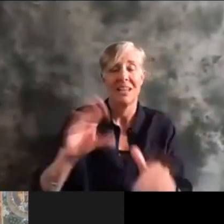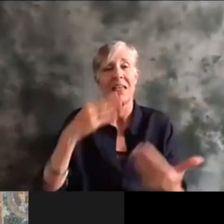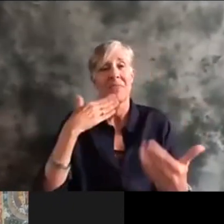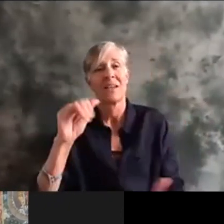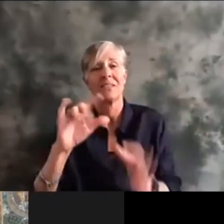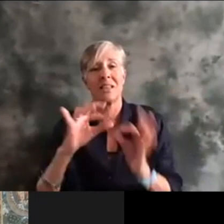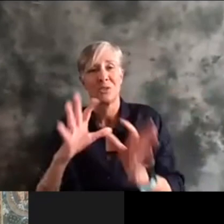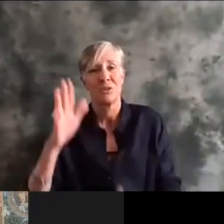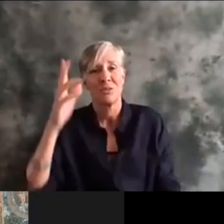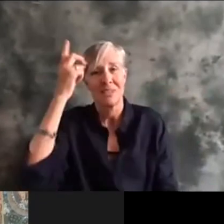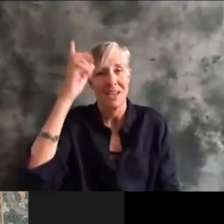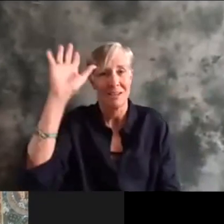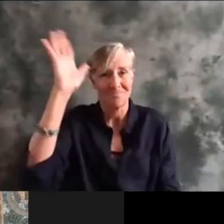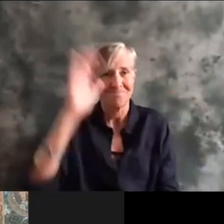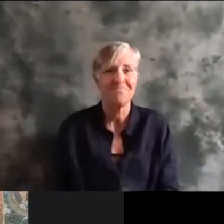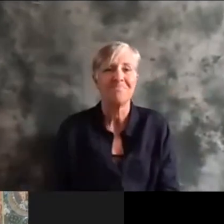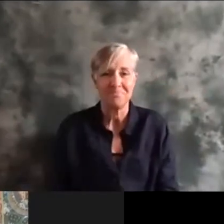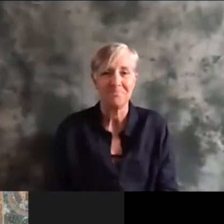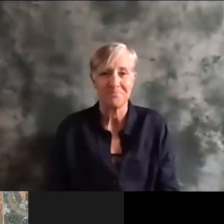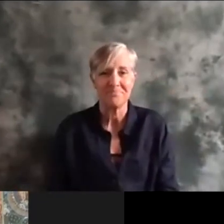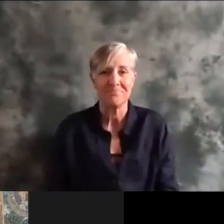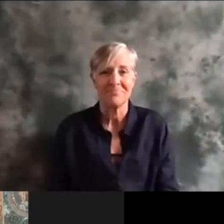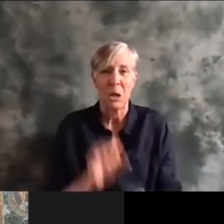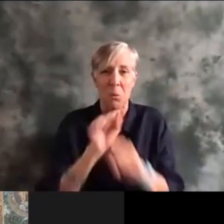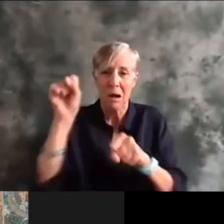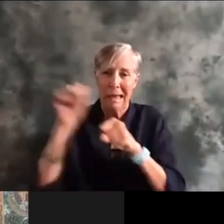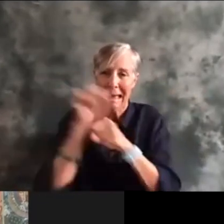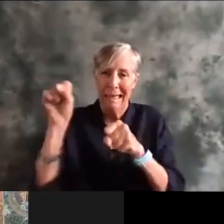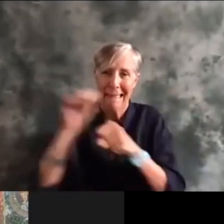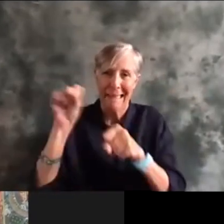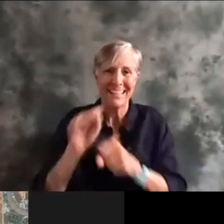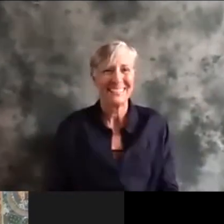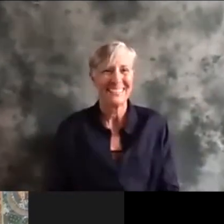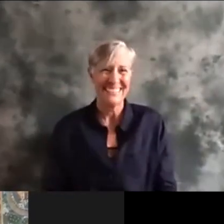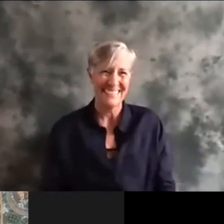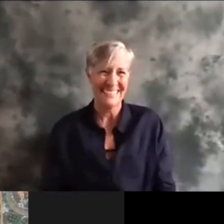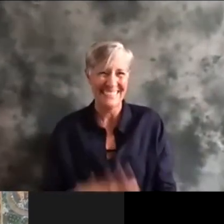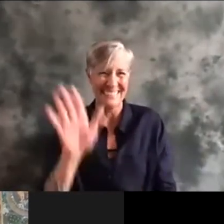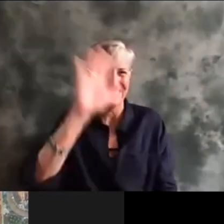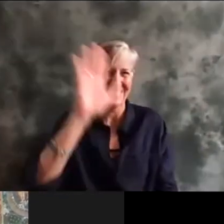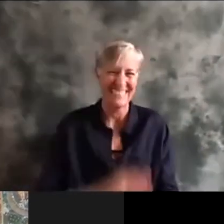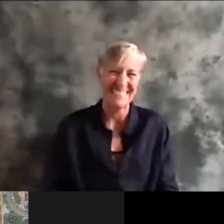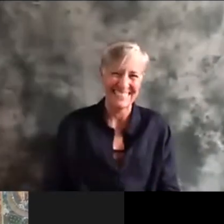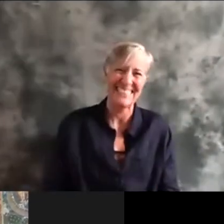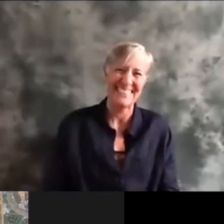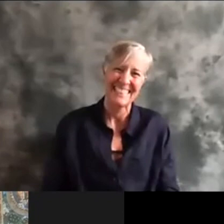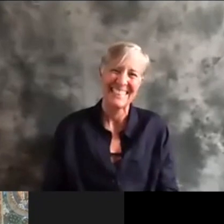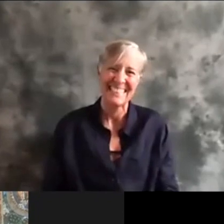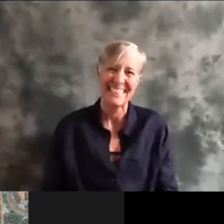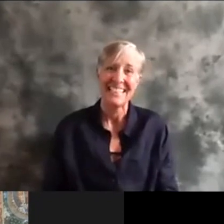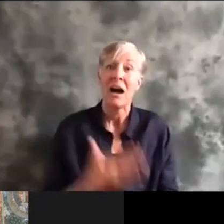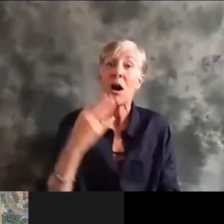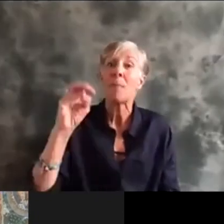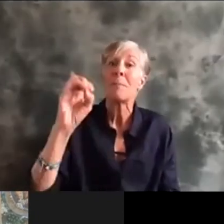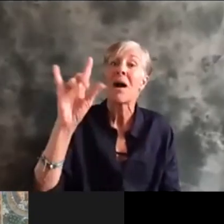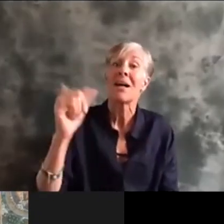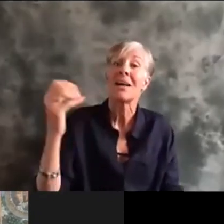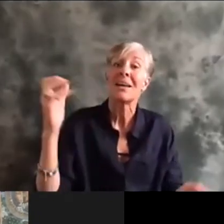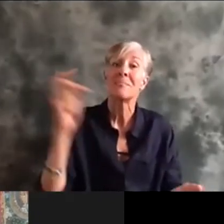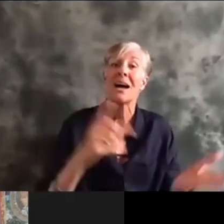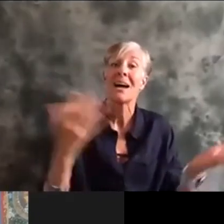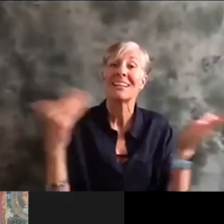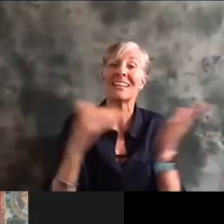interpreter, Diana, for being here and working the whole time. Thank you so much. And Molly's back.